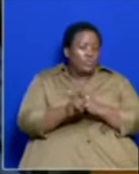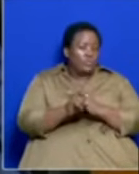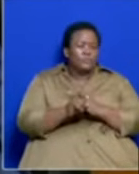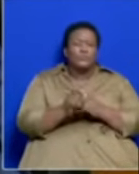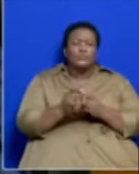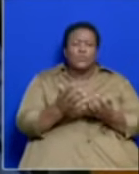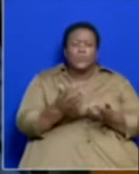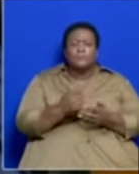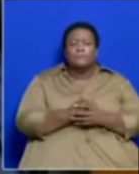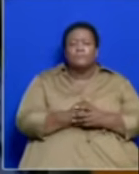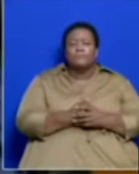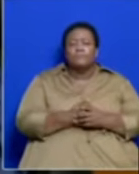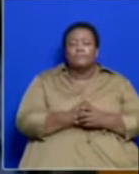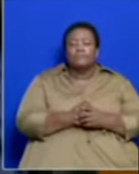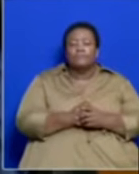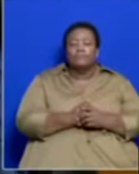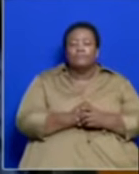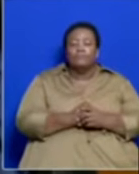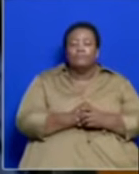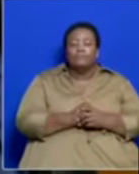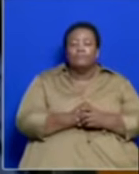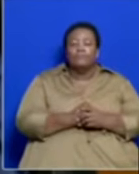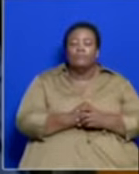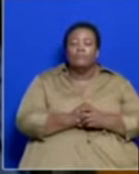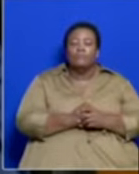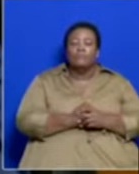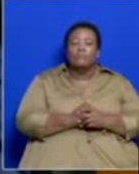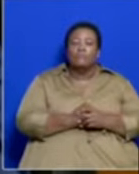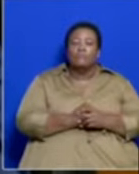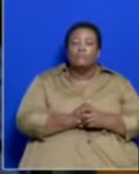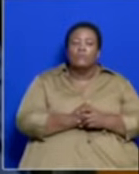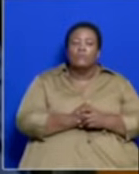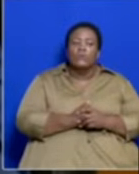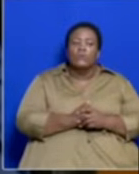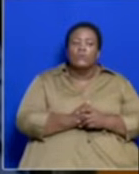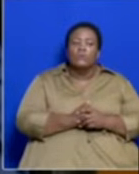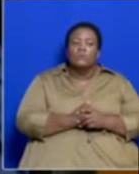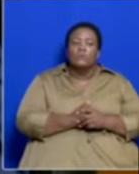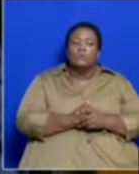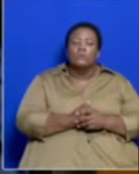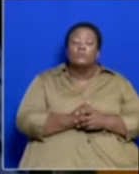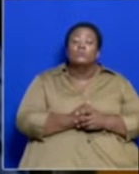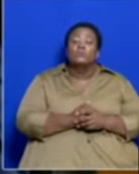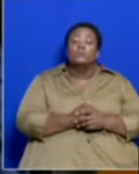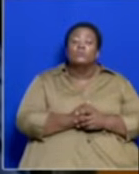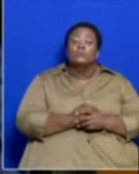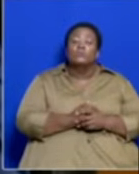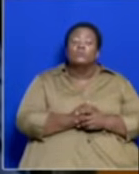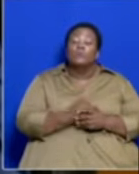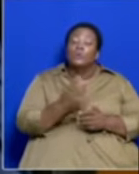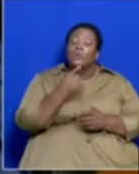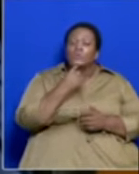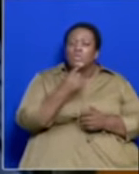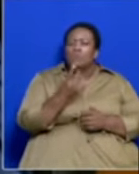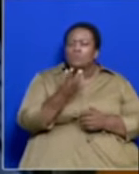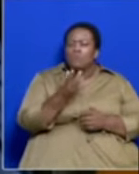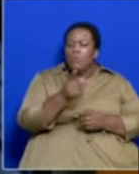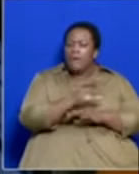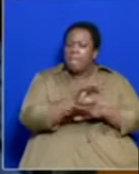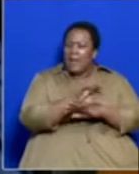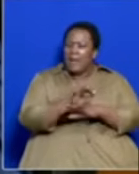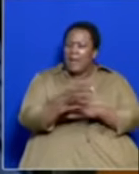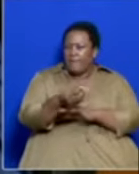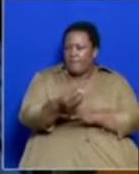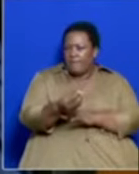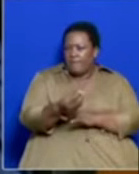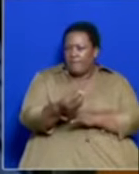you intend to use the means that you referred to? You said you do have other lawful means to obtain